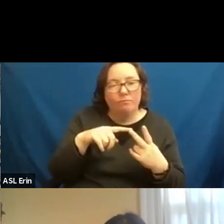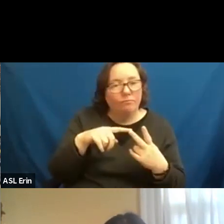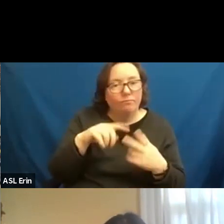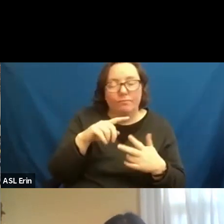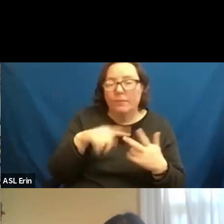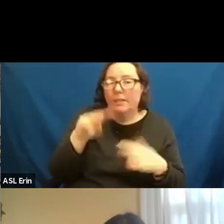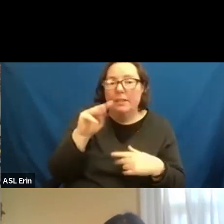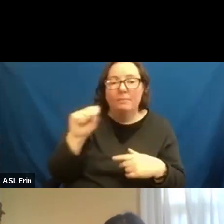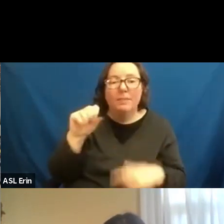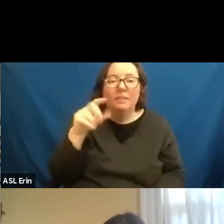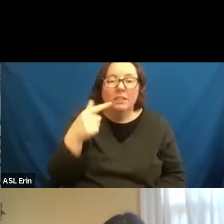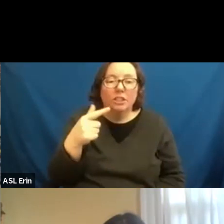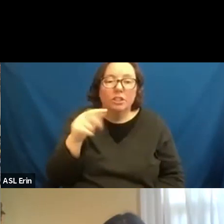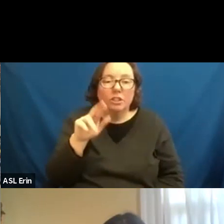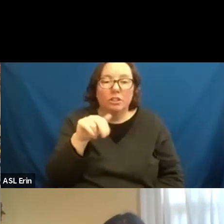Ms. Grassa?